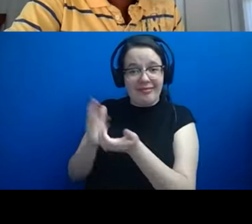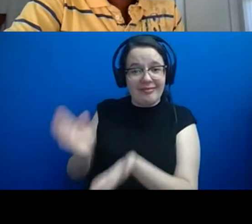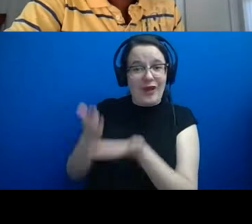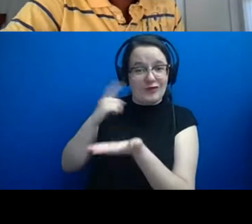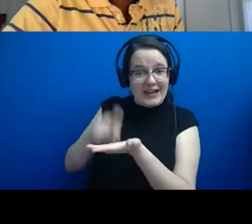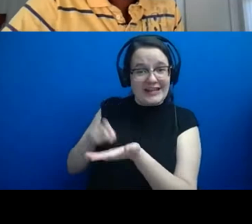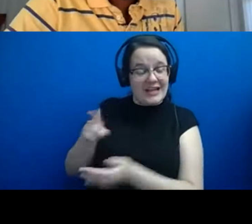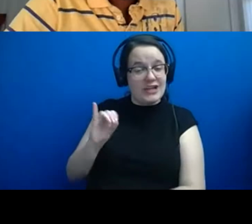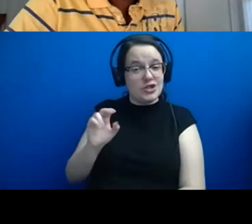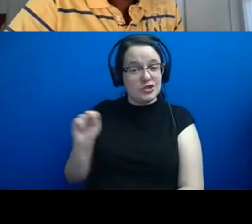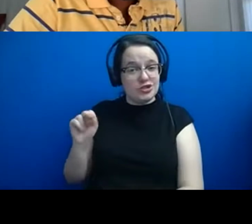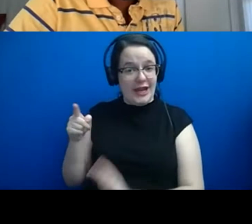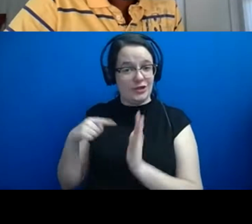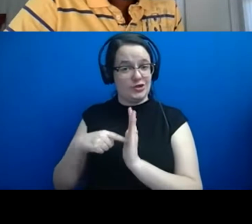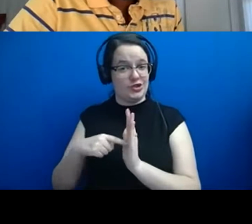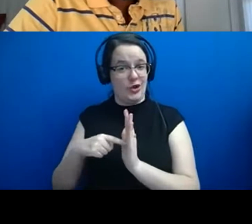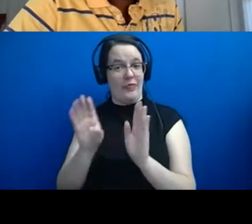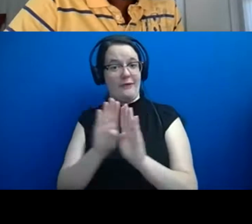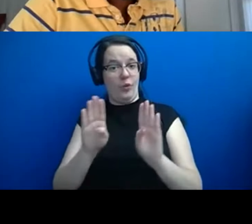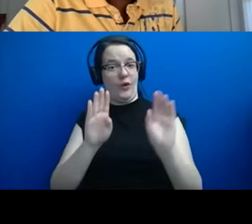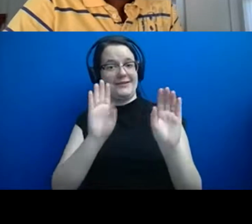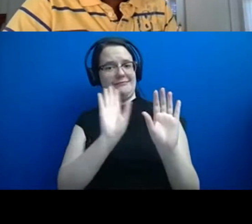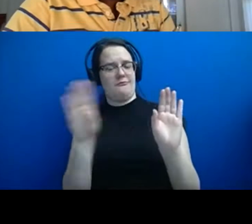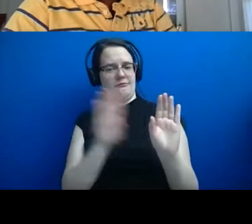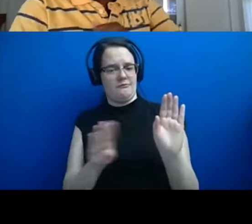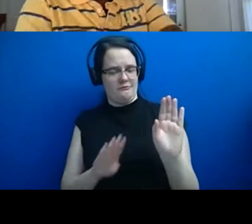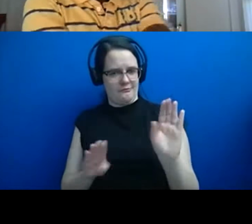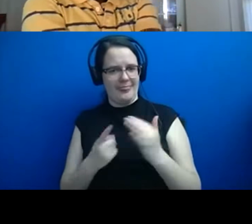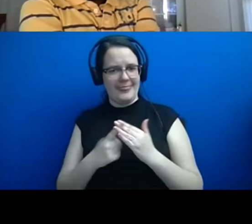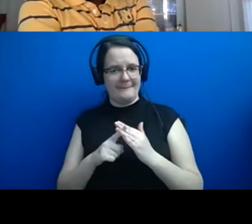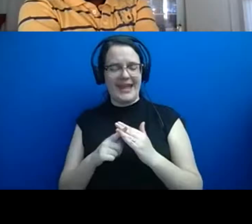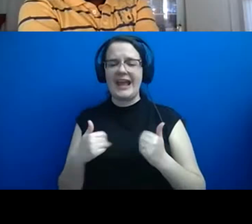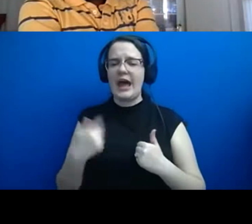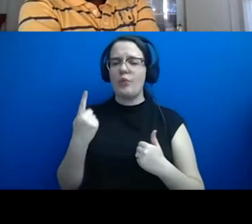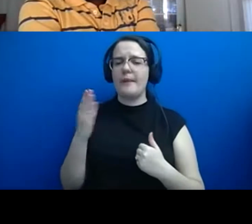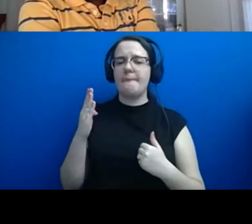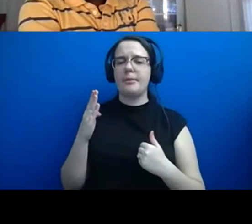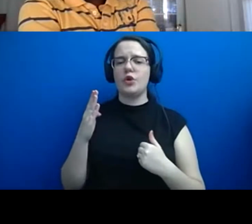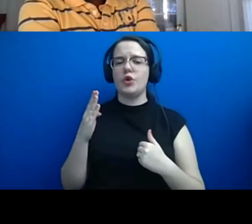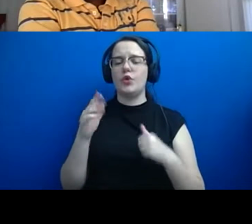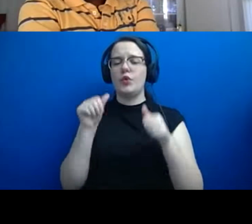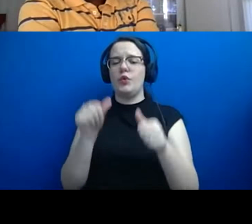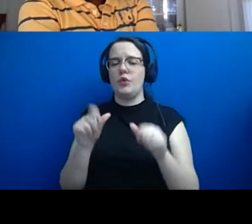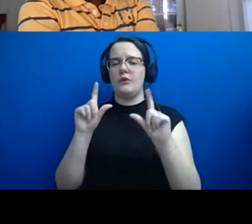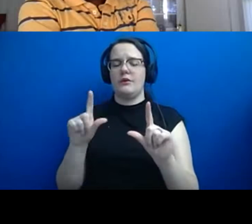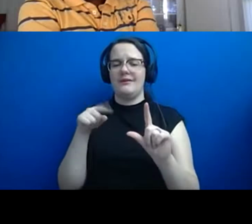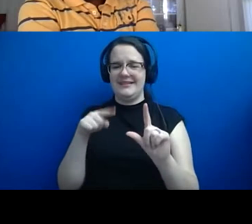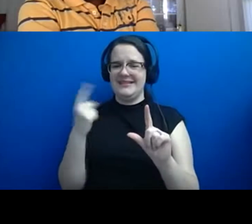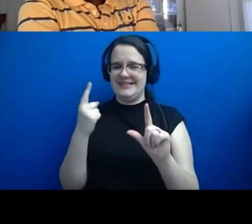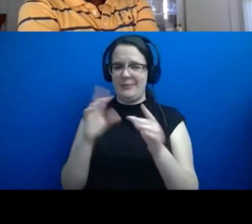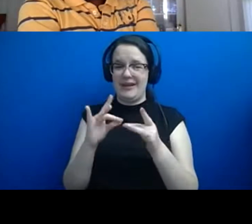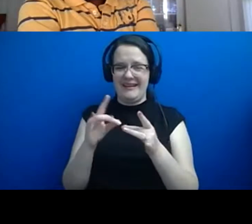jam boards at the beginning, there was a blue post-it that someone put up, and I take it they are a Mandalorian